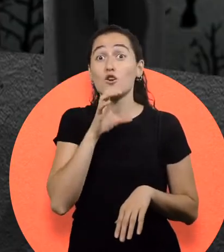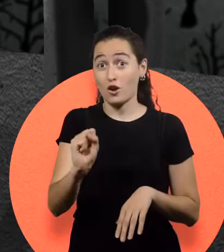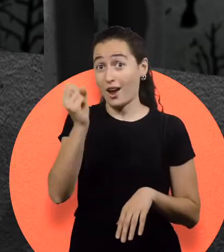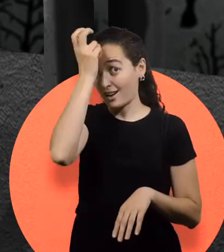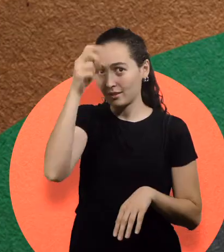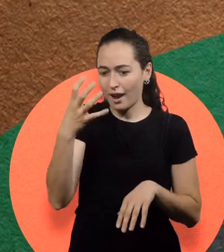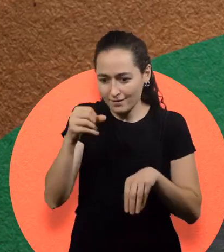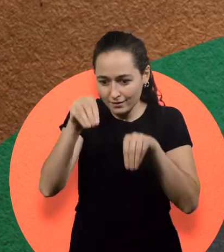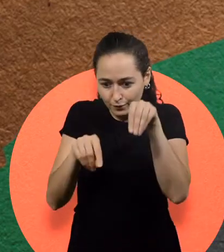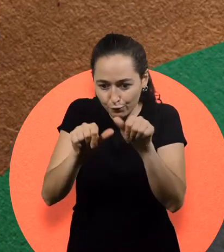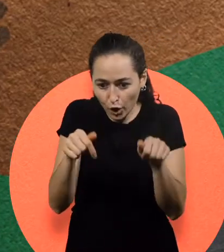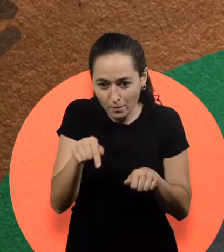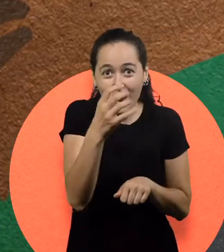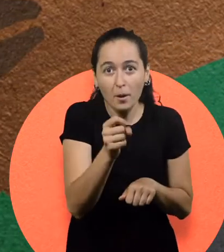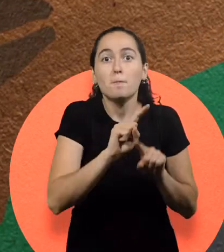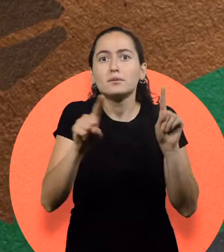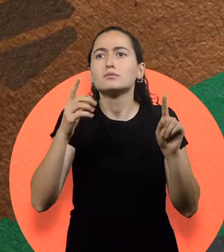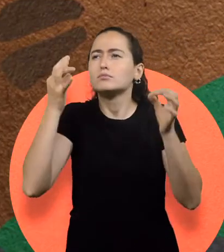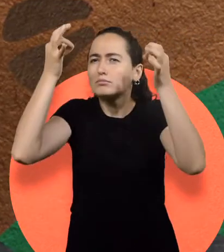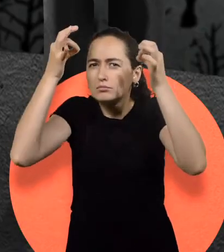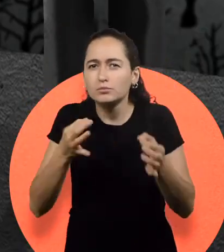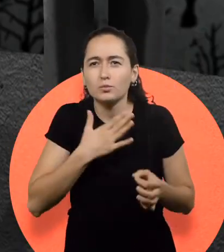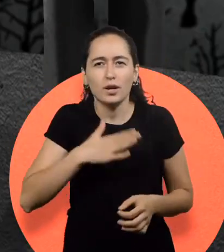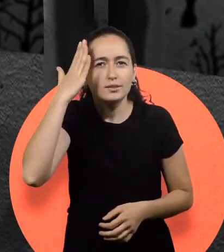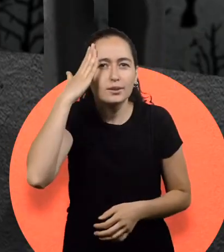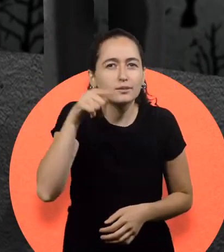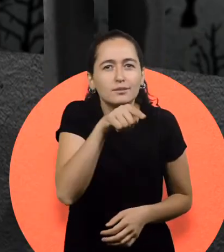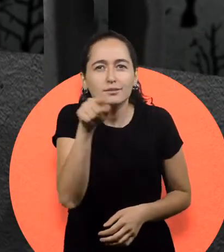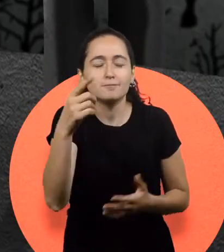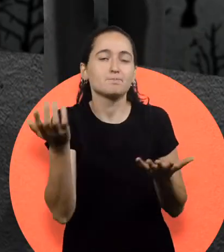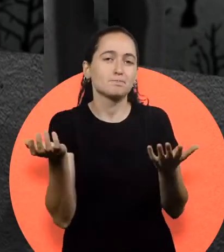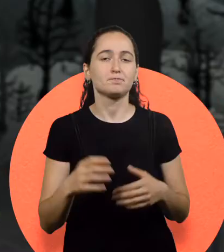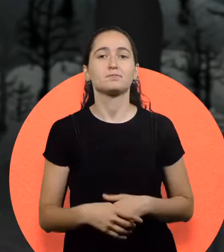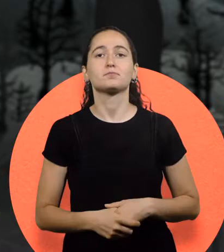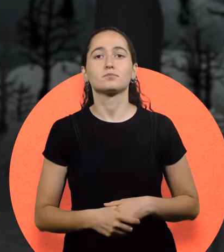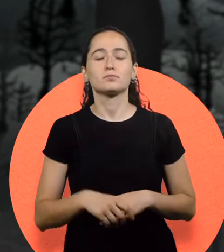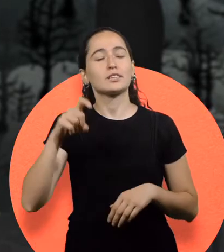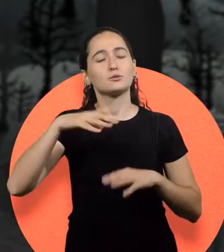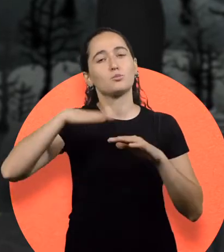goat hoof prints. It must be the goat the shepherd is looking for. Looks like it jumped over the front line of the fire.